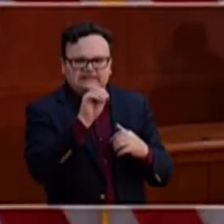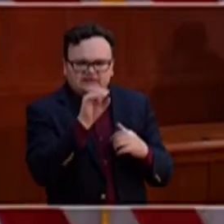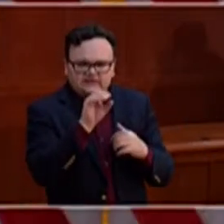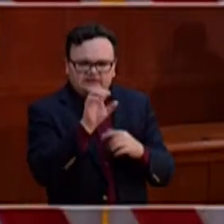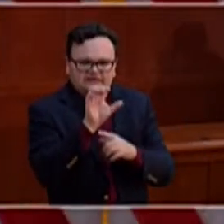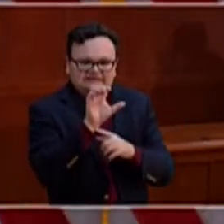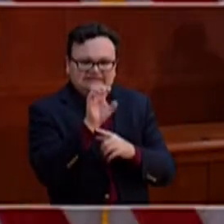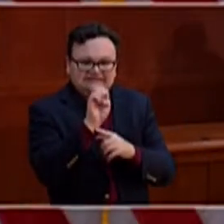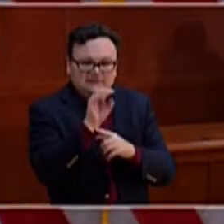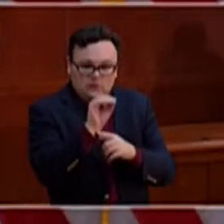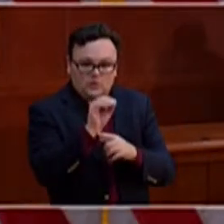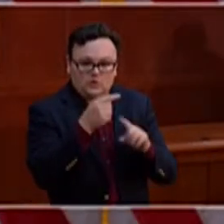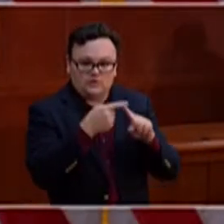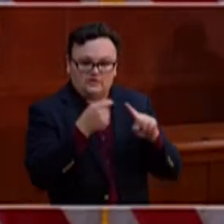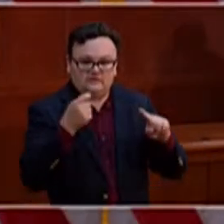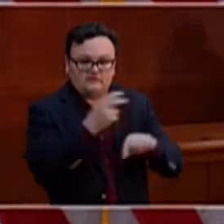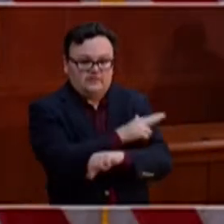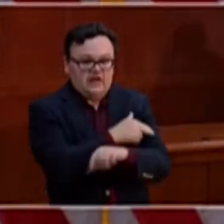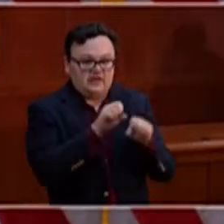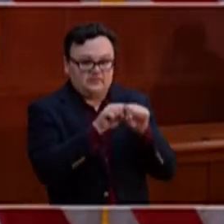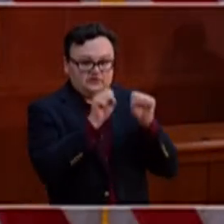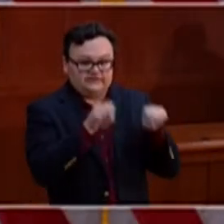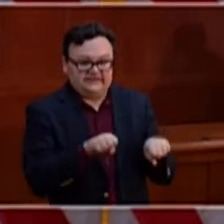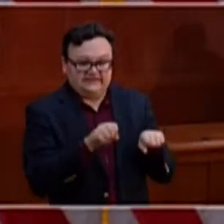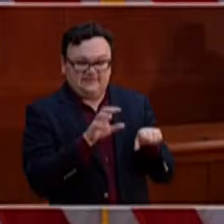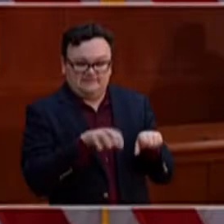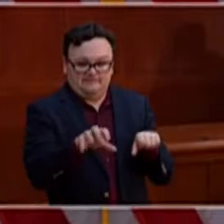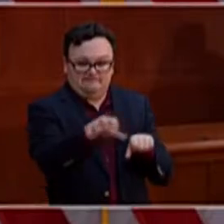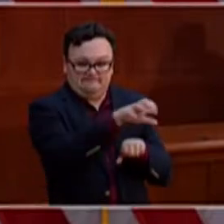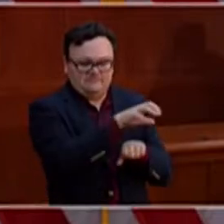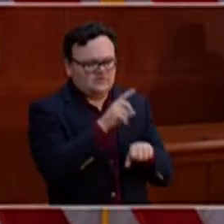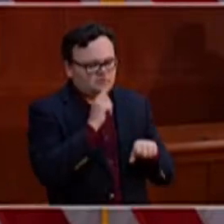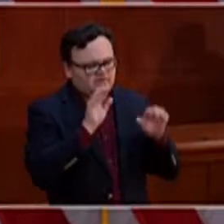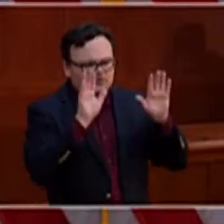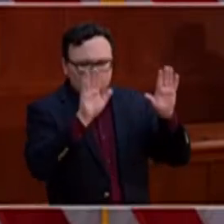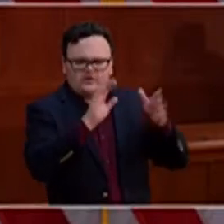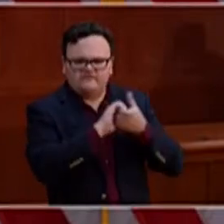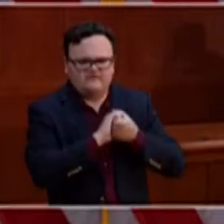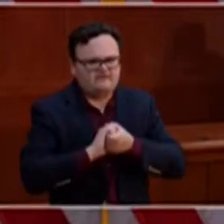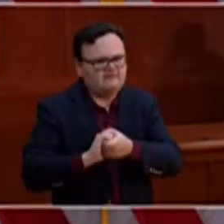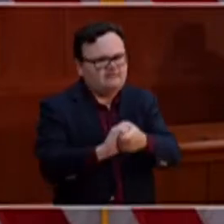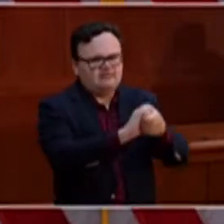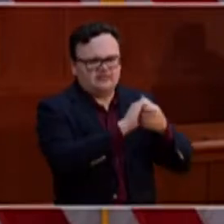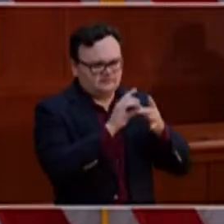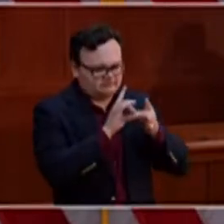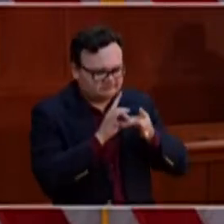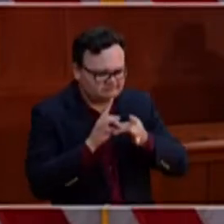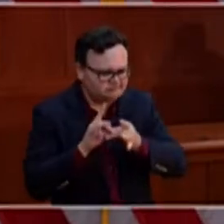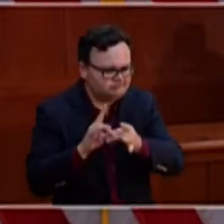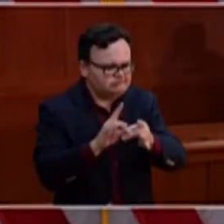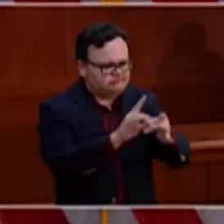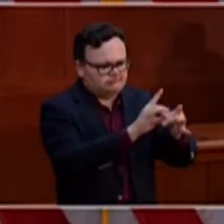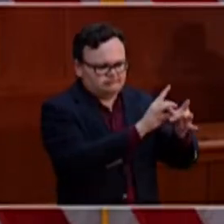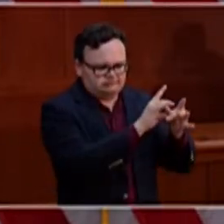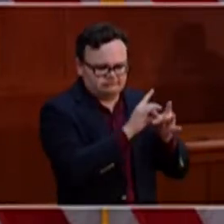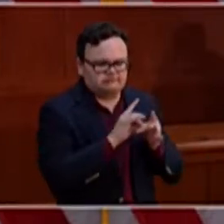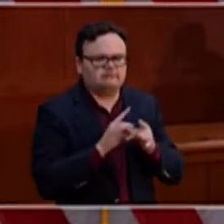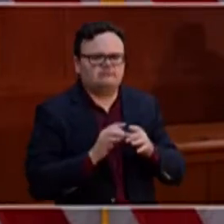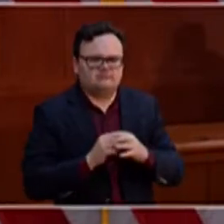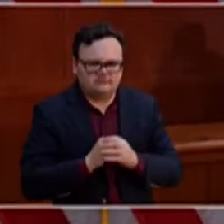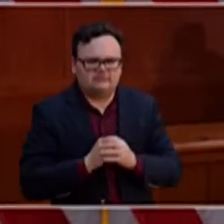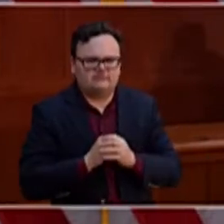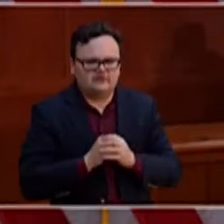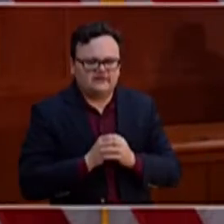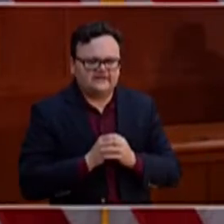regular basis. It really has been really good collaboration. I think it's made it so that, we were able to get in front of issues as they came down the